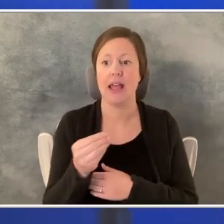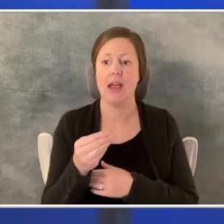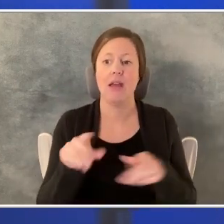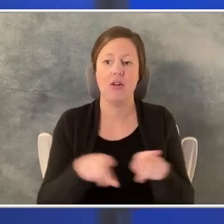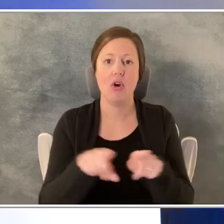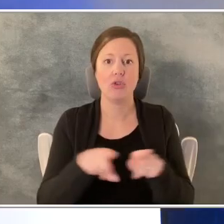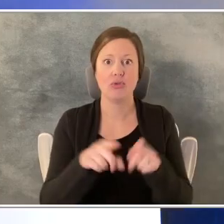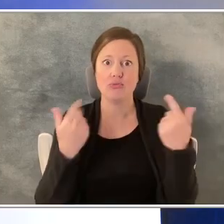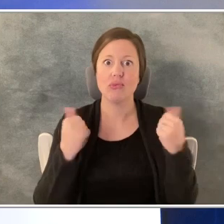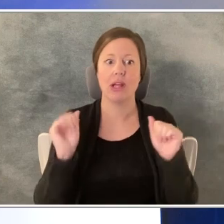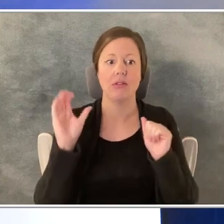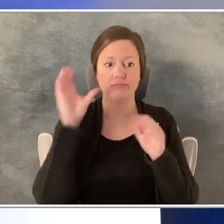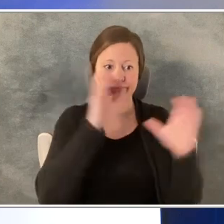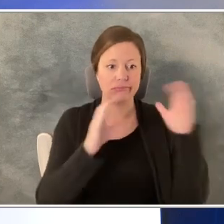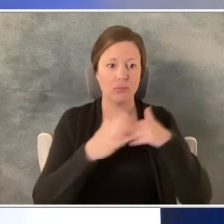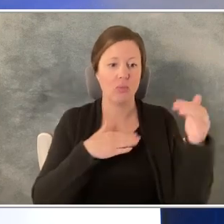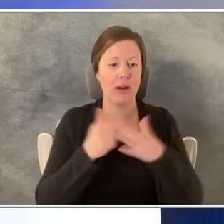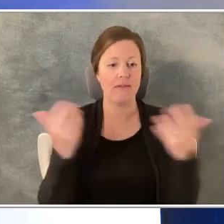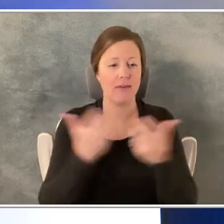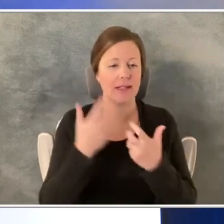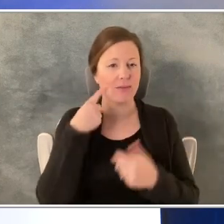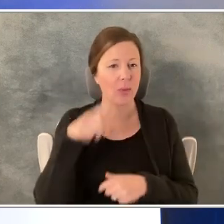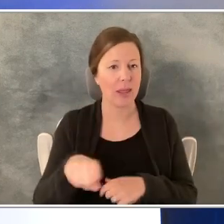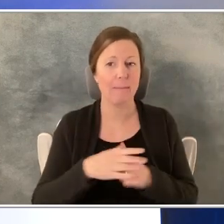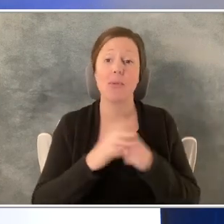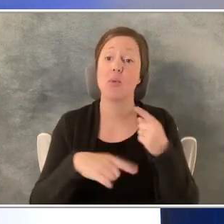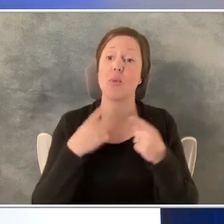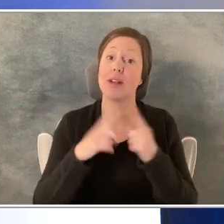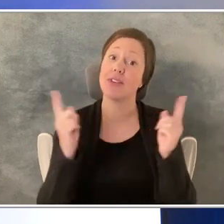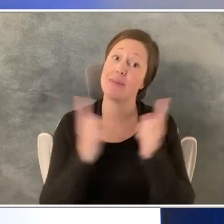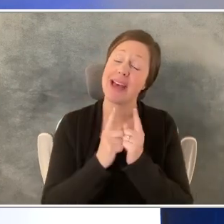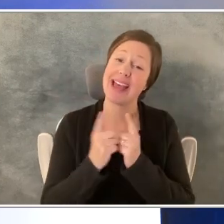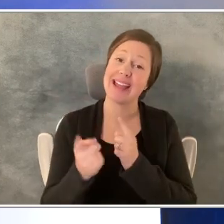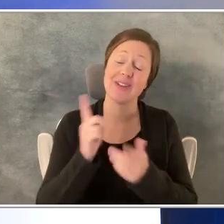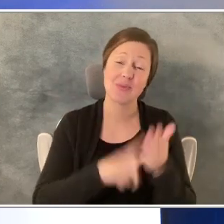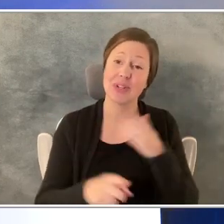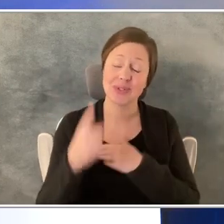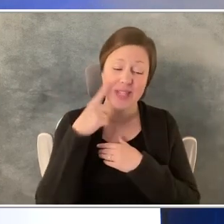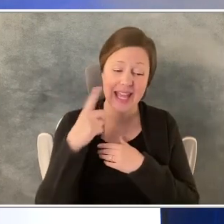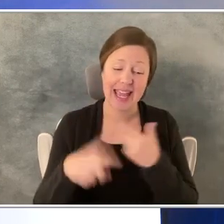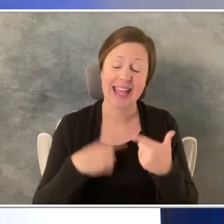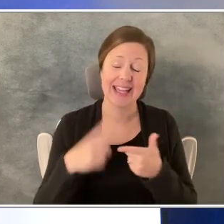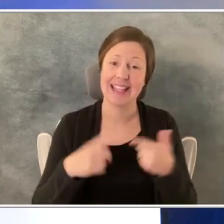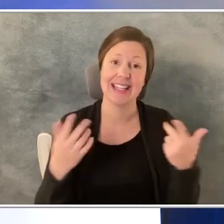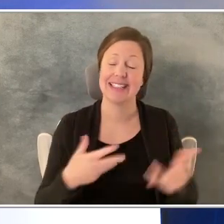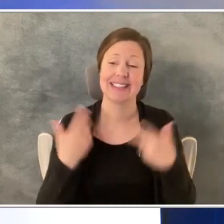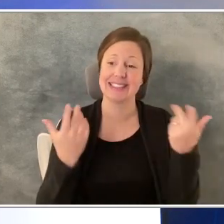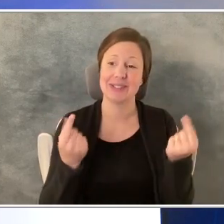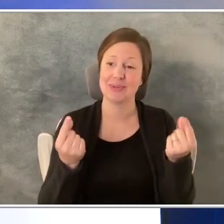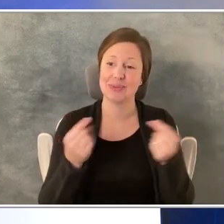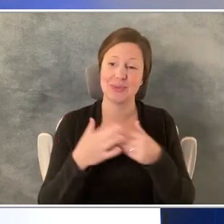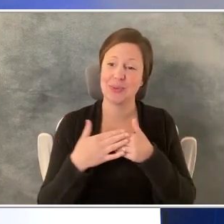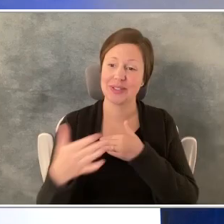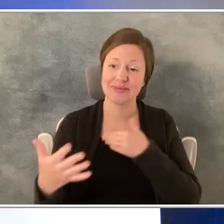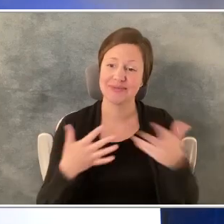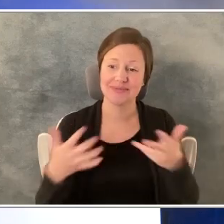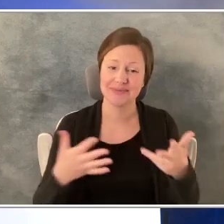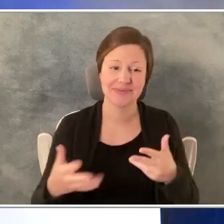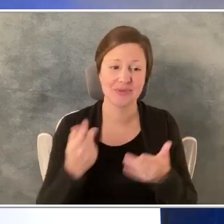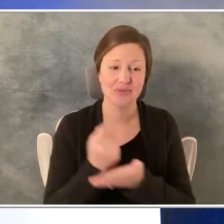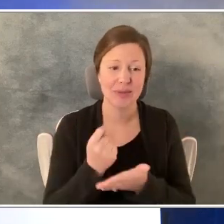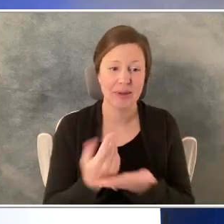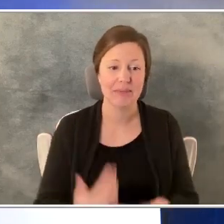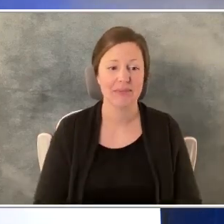them. So what did you make of Chris when you first met him? What did you think? And then how did you go about his treatment path? I mean, it was a great